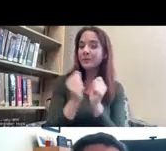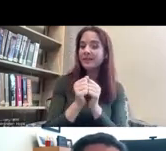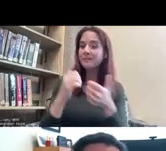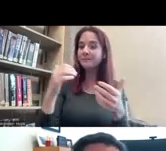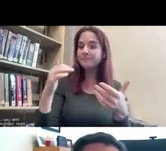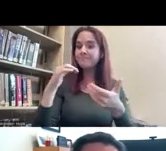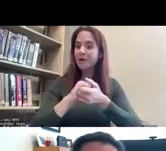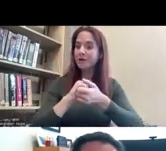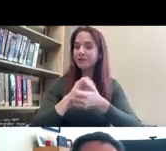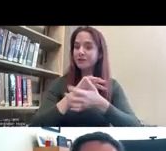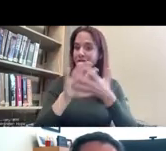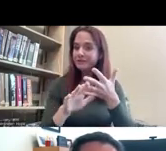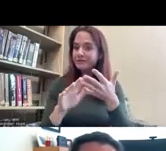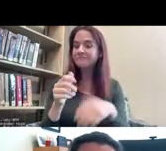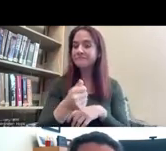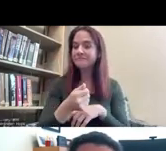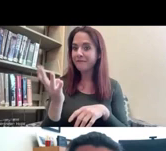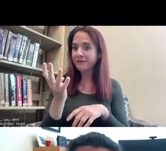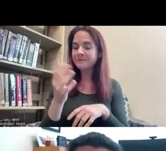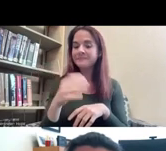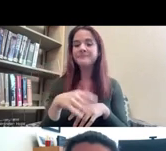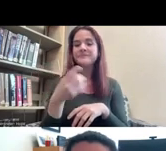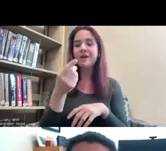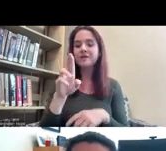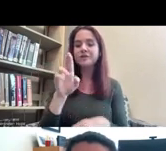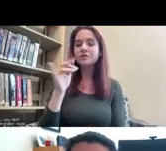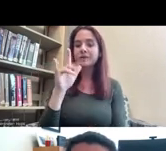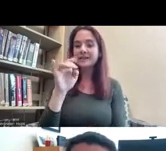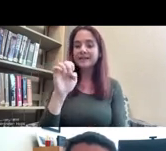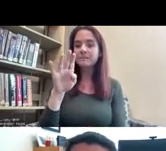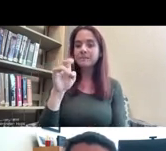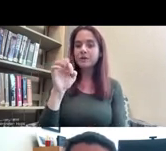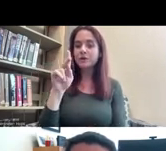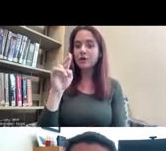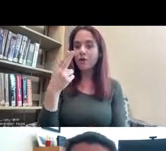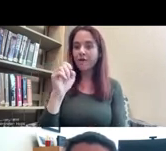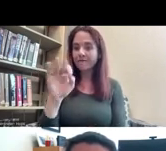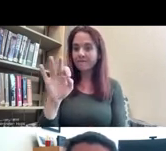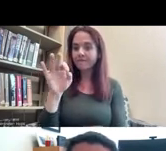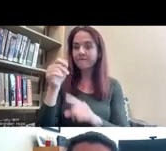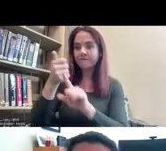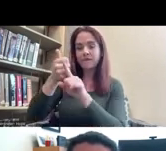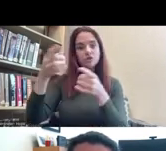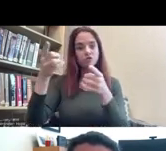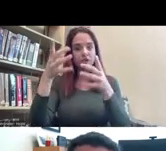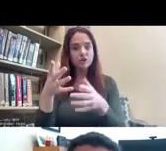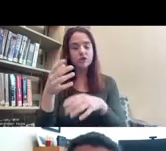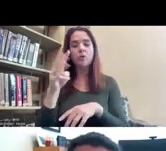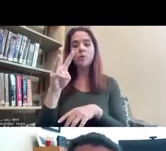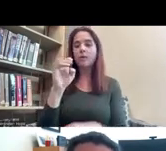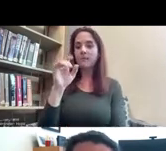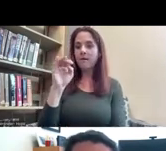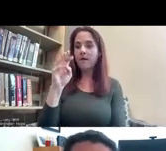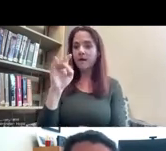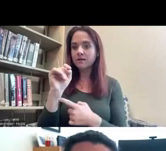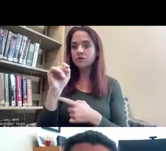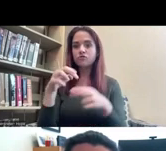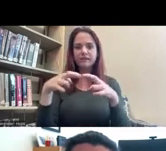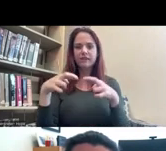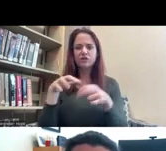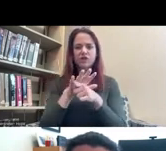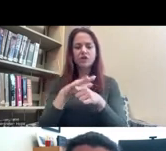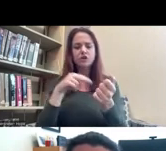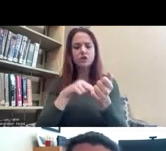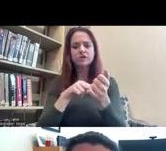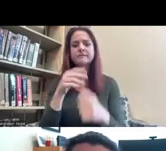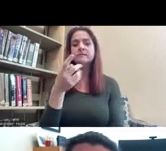partners, Dr. Julie Burkhoff, who's director of Wilmot Regional Nursing, Dr.